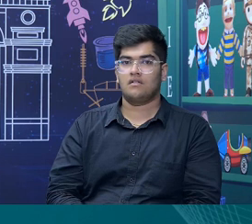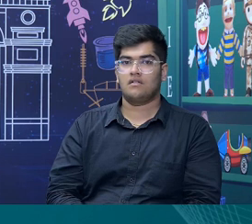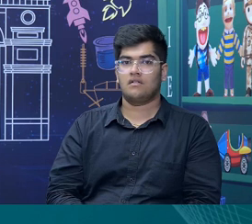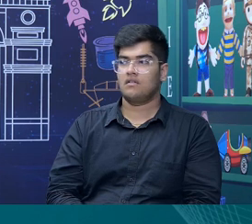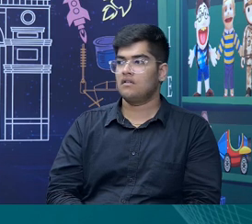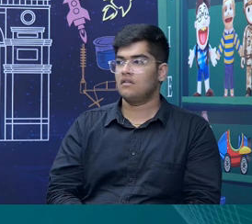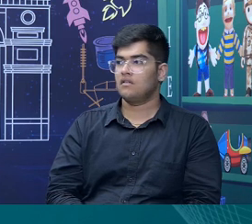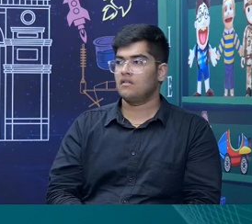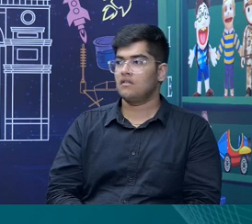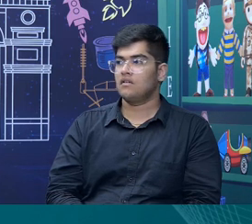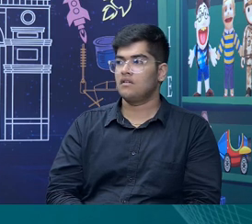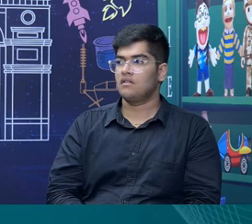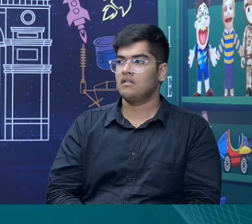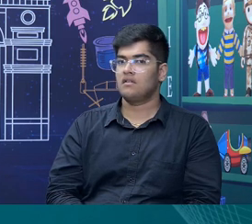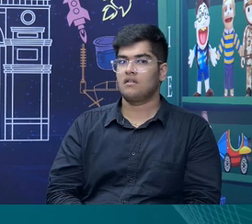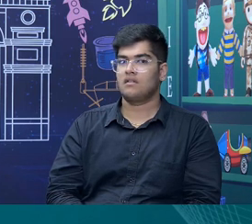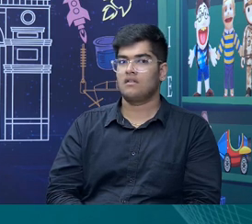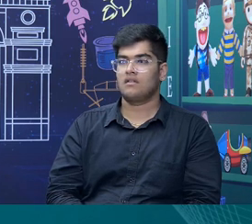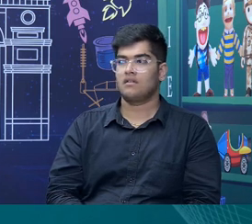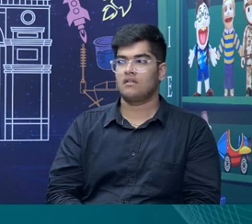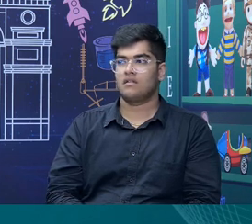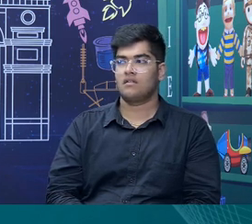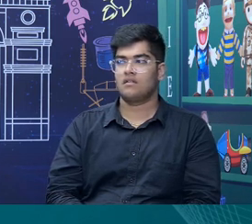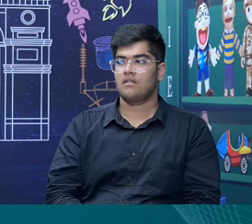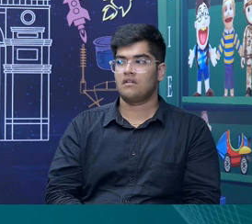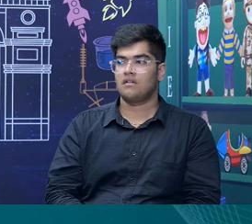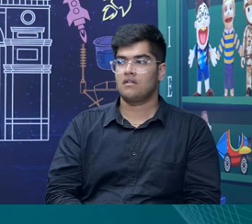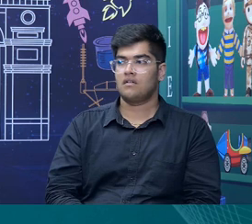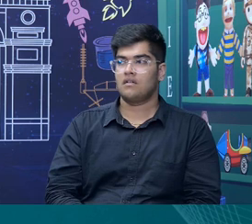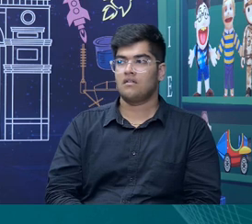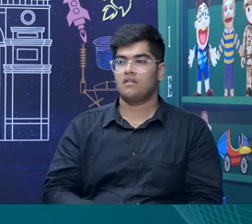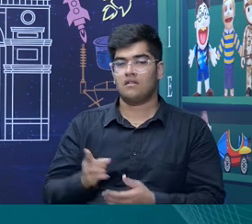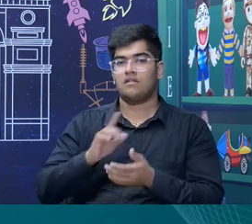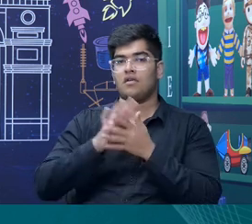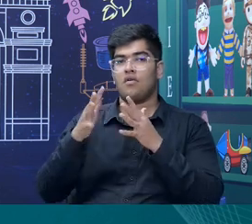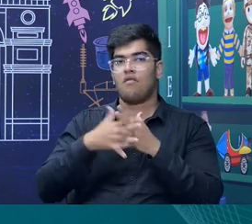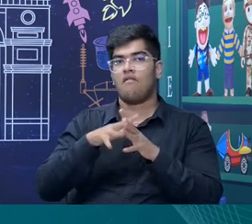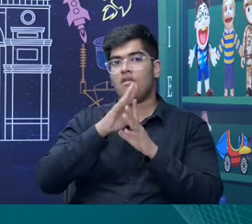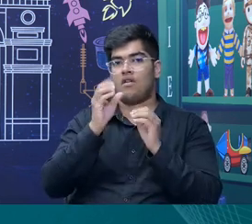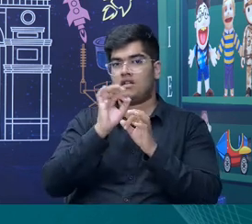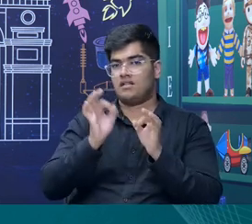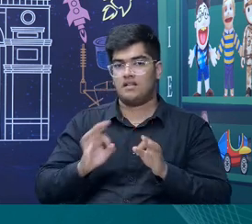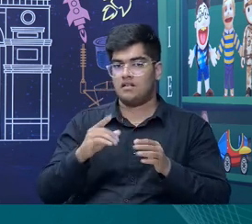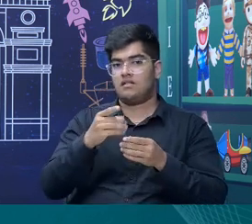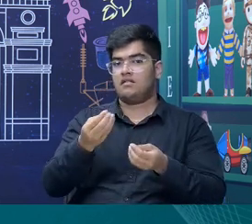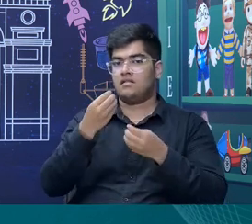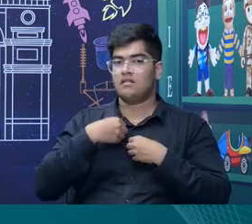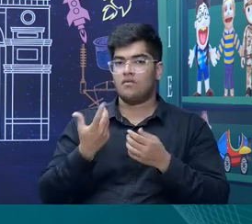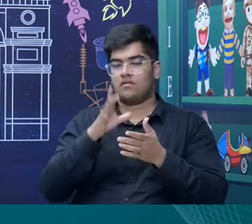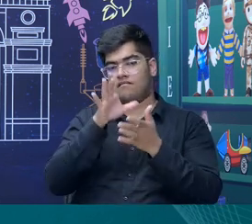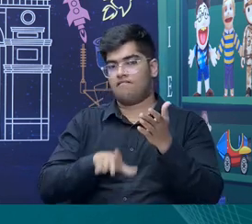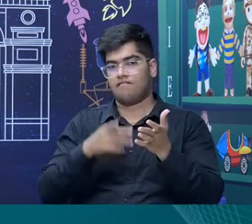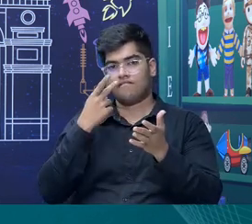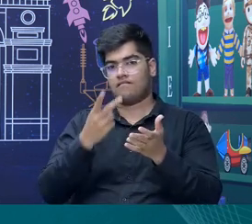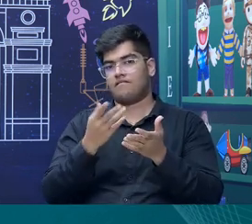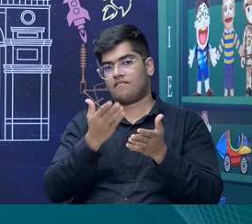please so dear learner that was the modified homework and you need to send this homework in this particular format